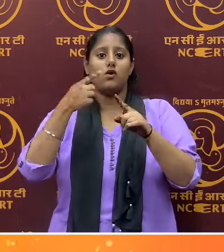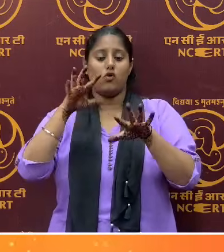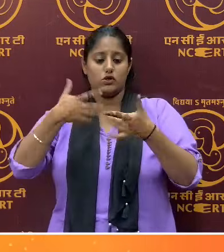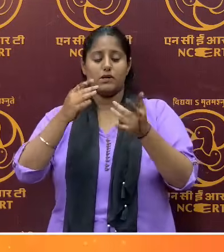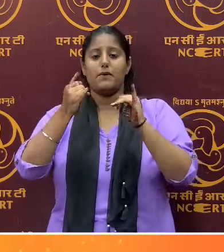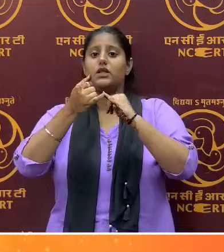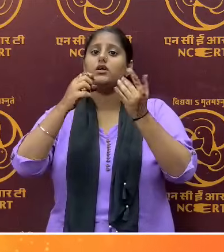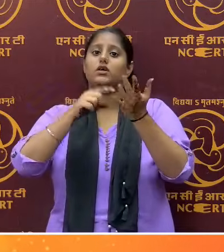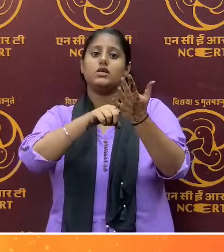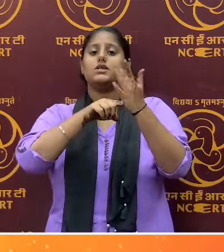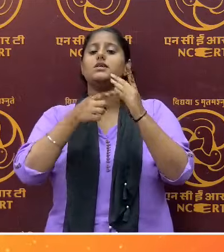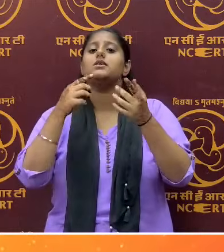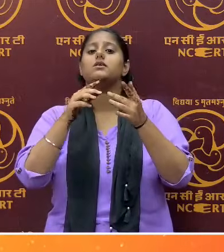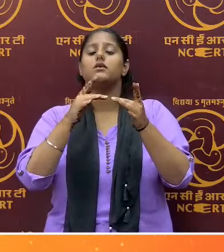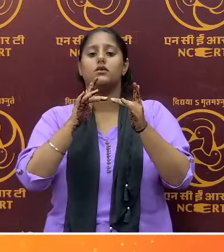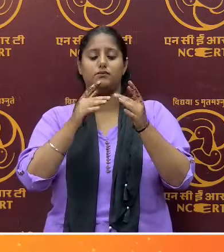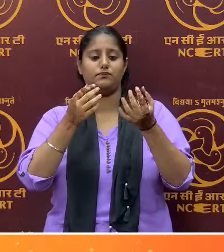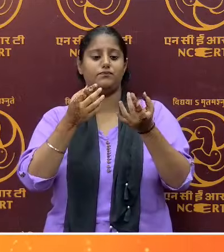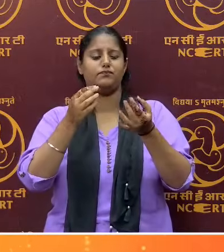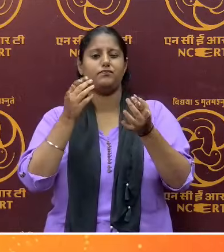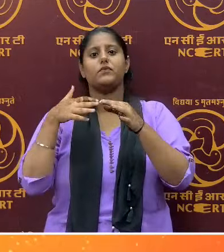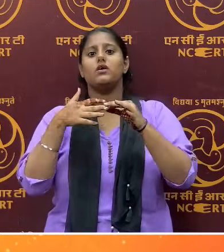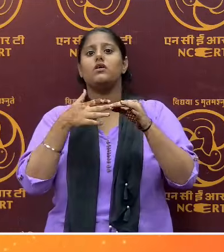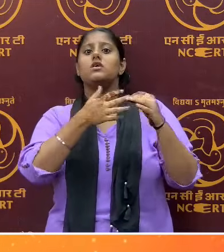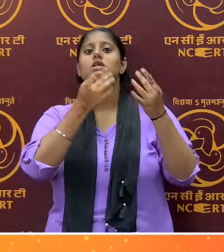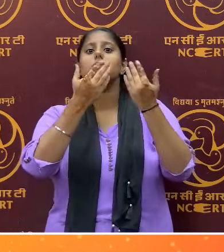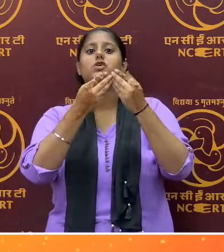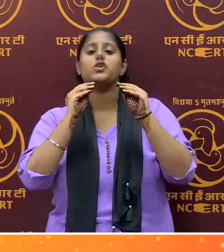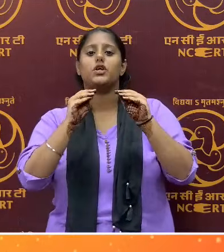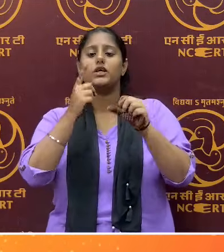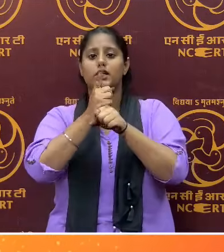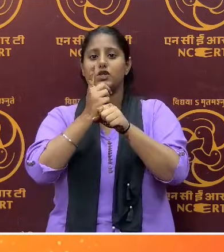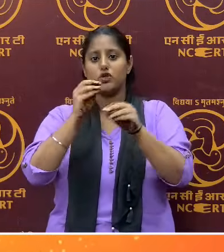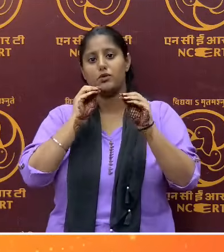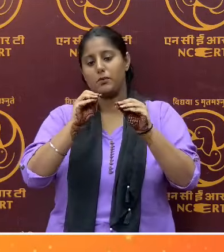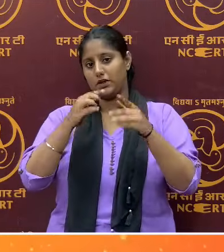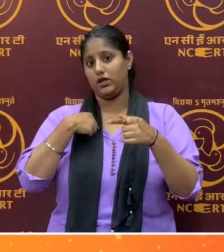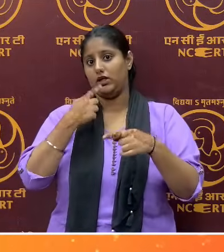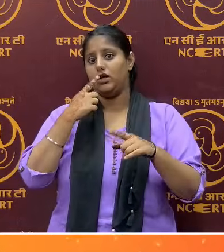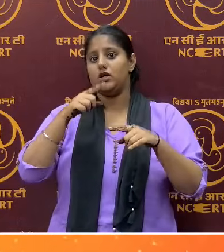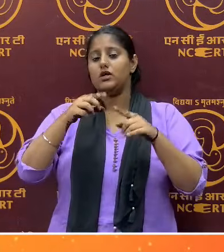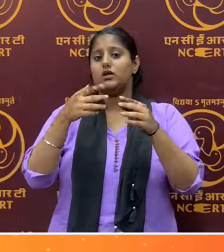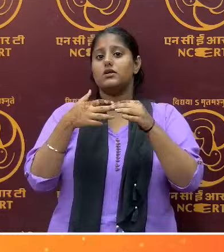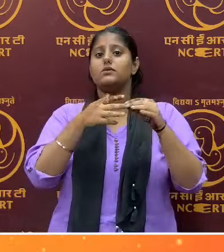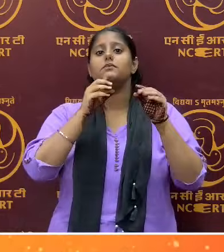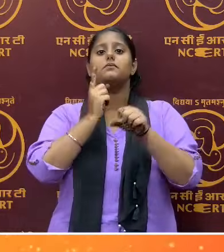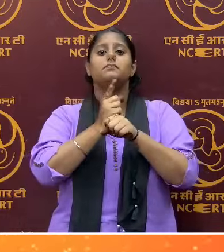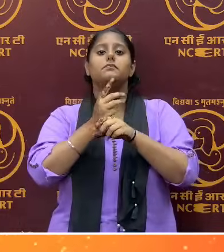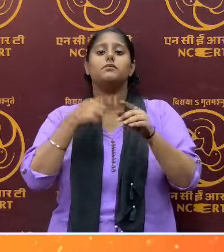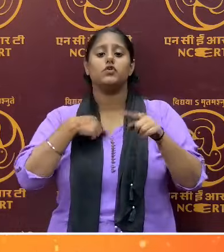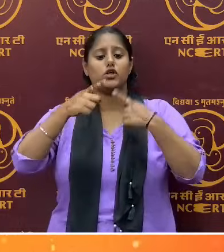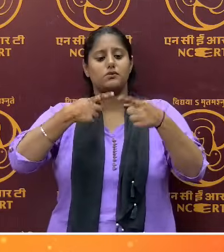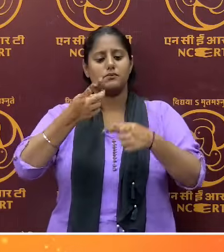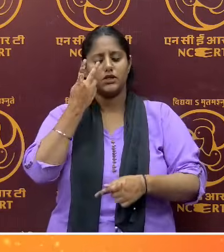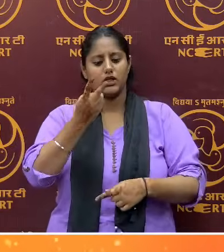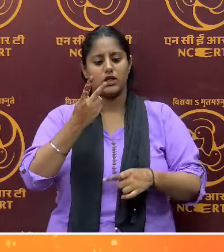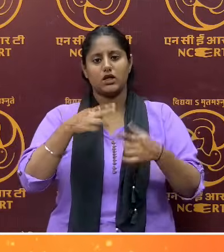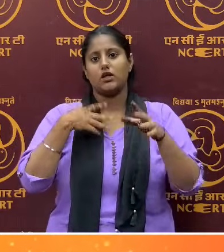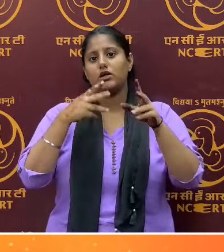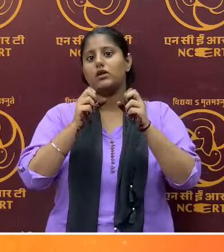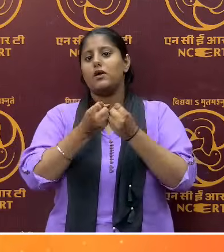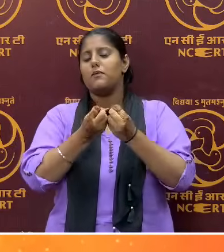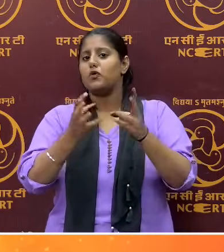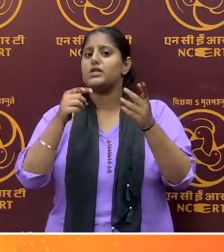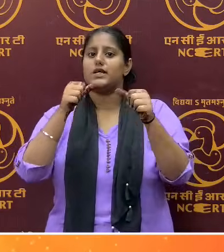the special educator. Now the special educator will see the continuous observation according to the